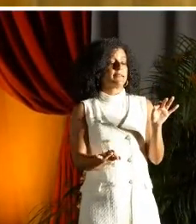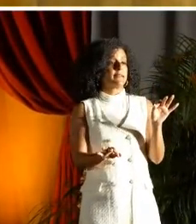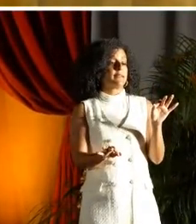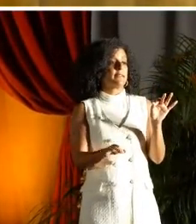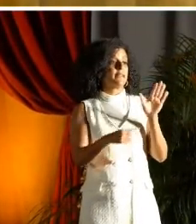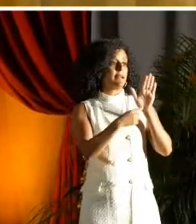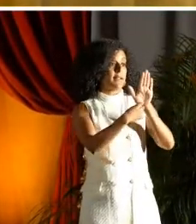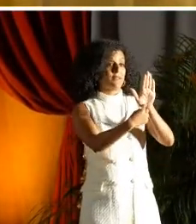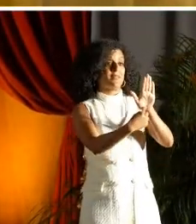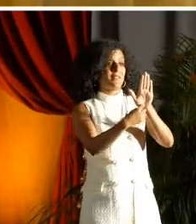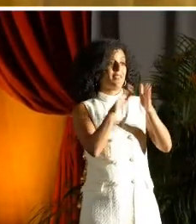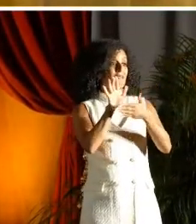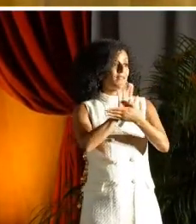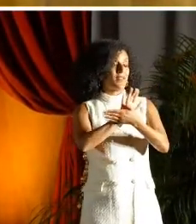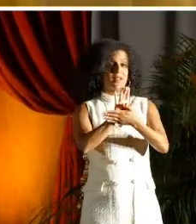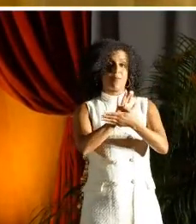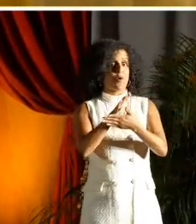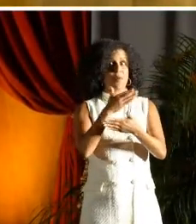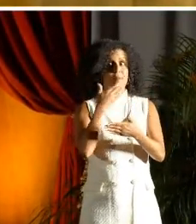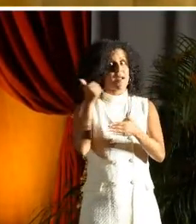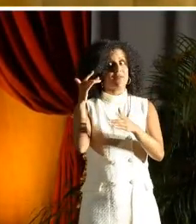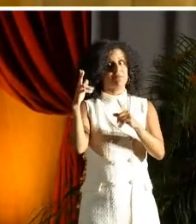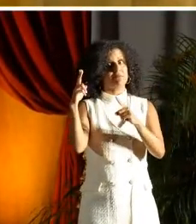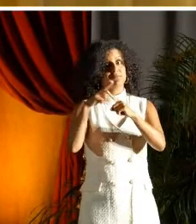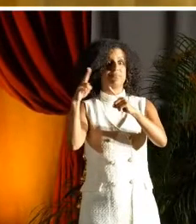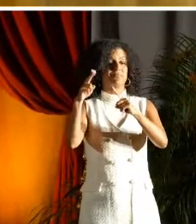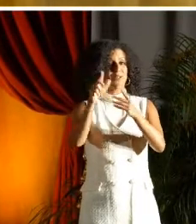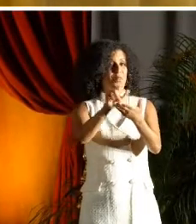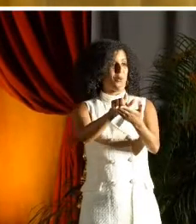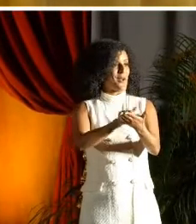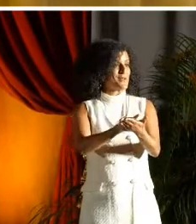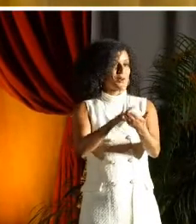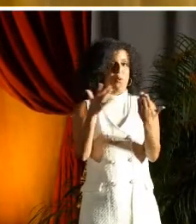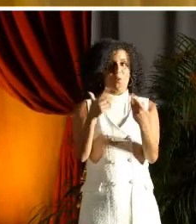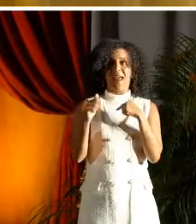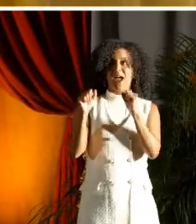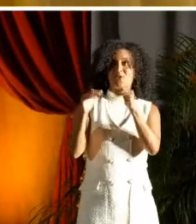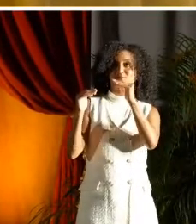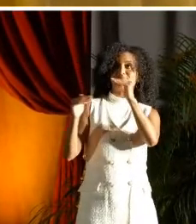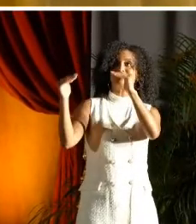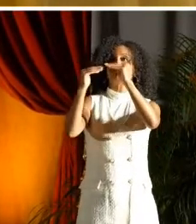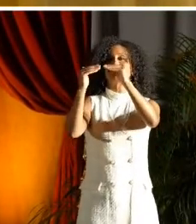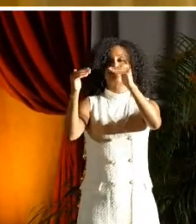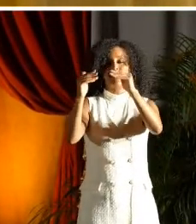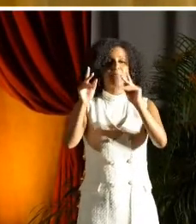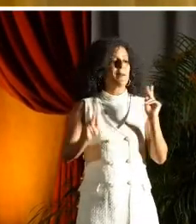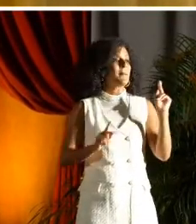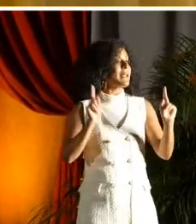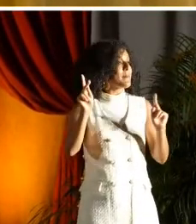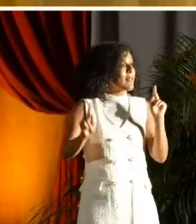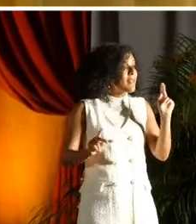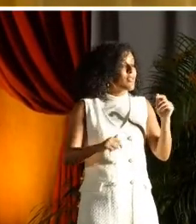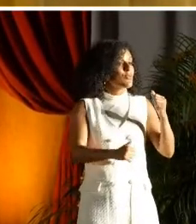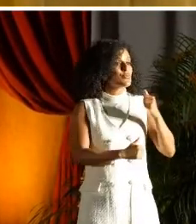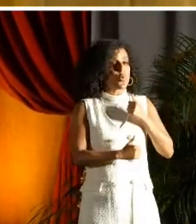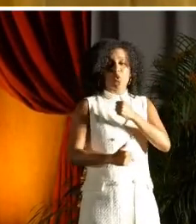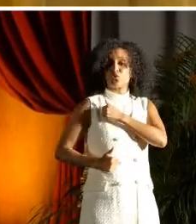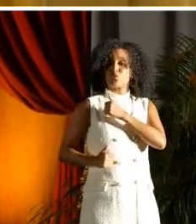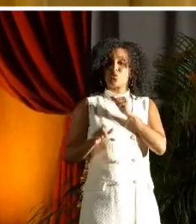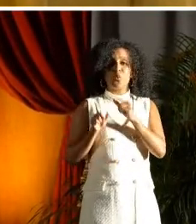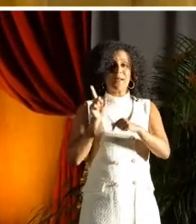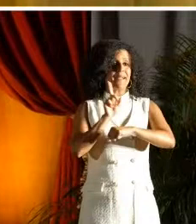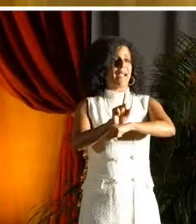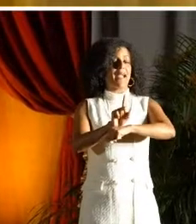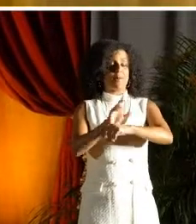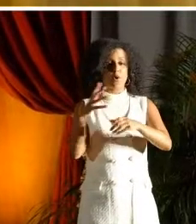film are way better lawyers than I could ever hope to be. The people, the soldiers who came to